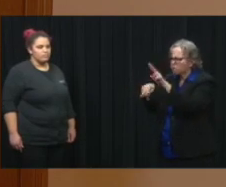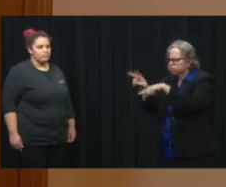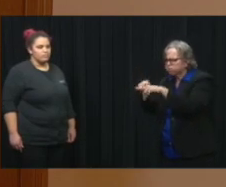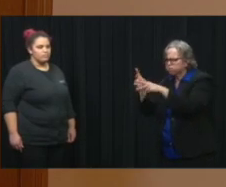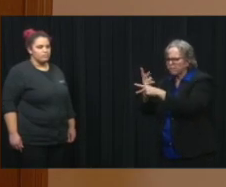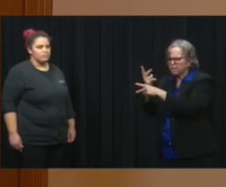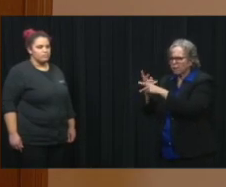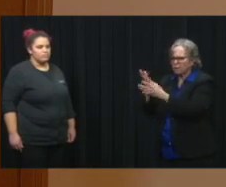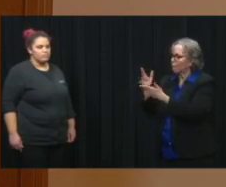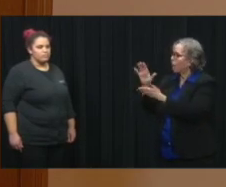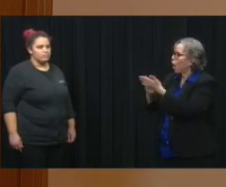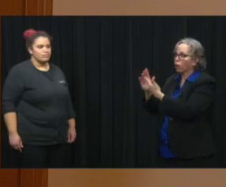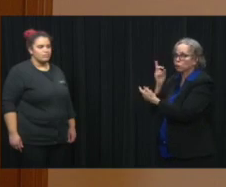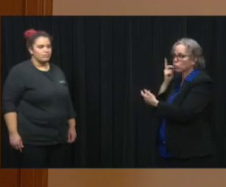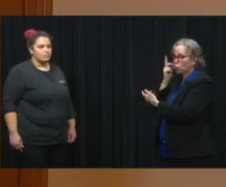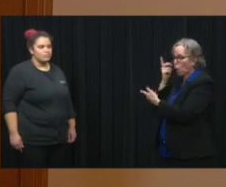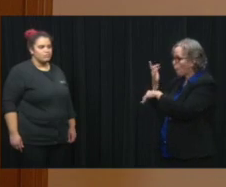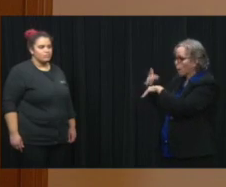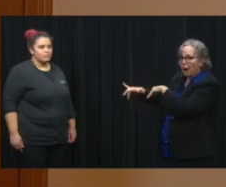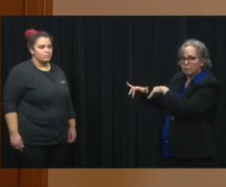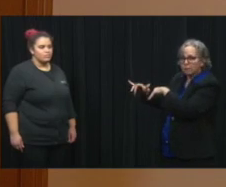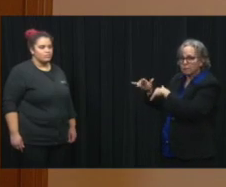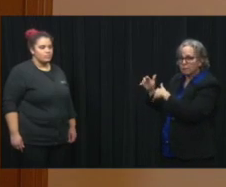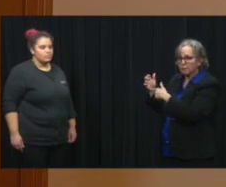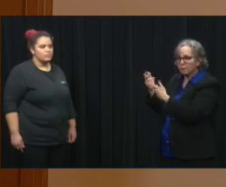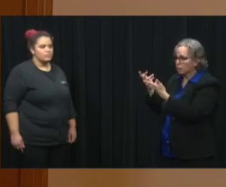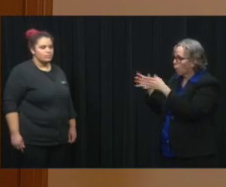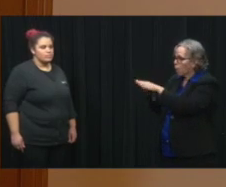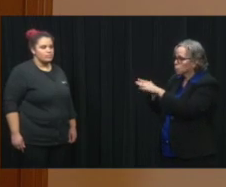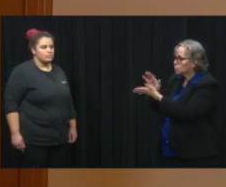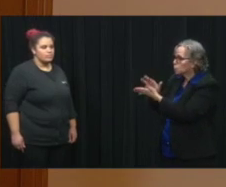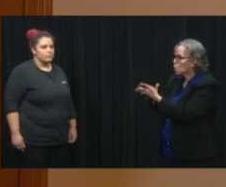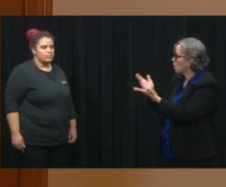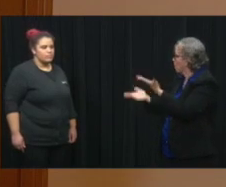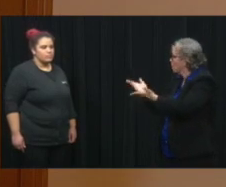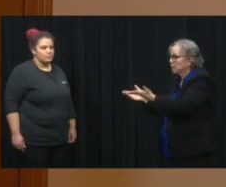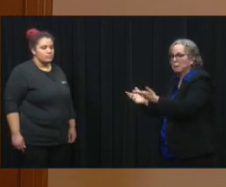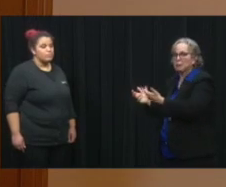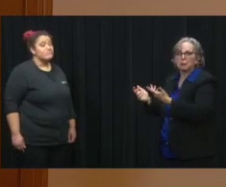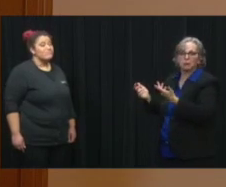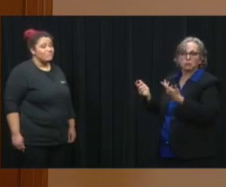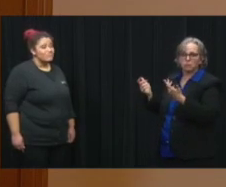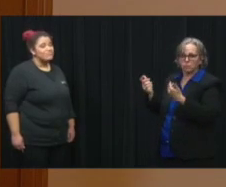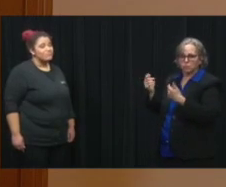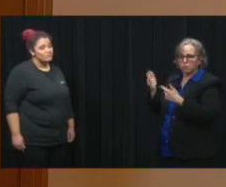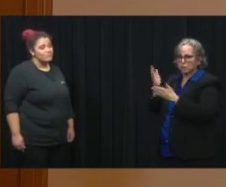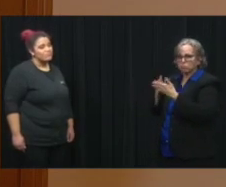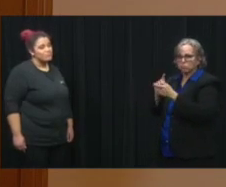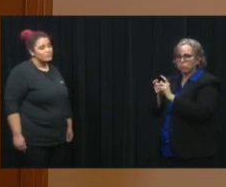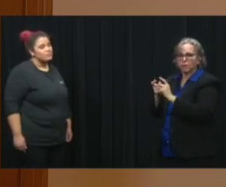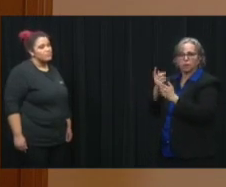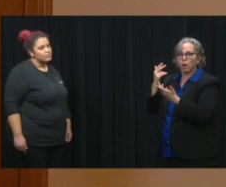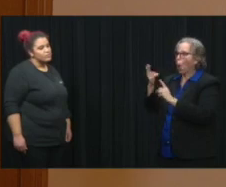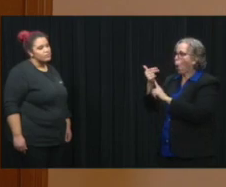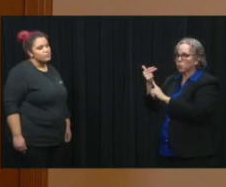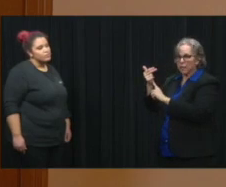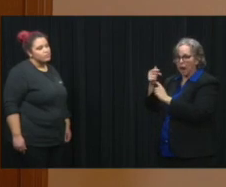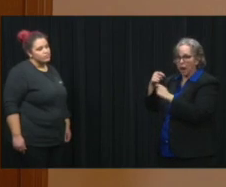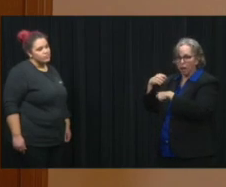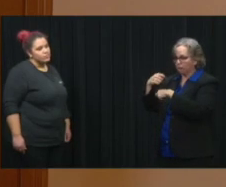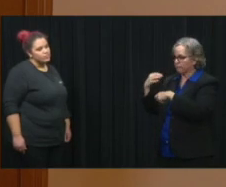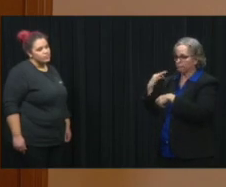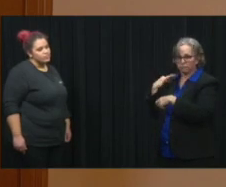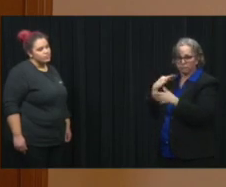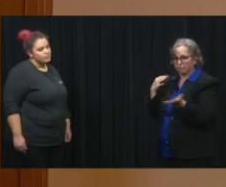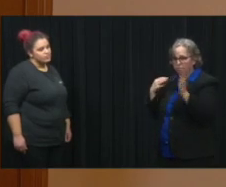empty because of the changes we've made. Some of those changes, for instance, hotels have offered up their spaces.